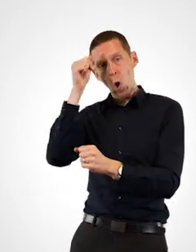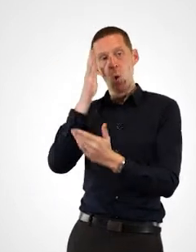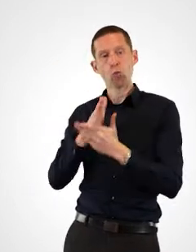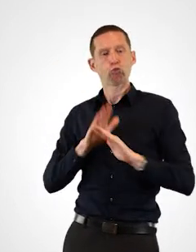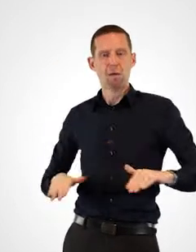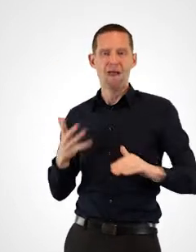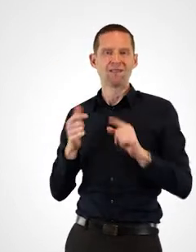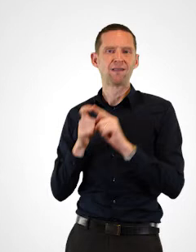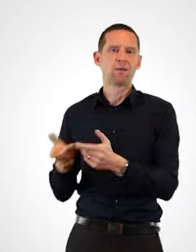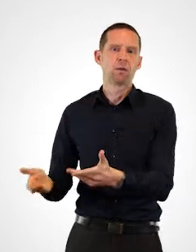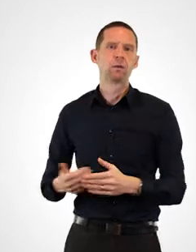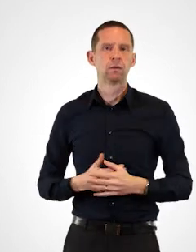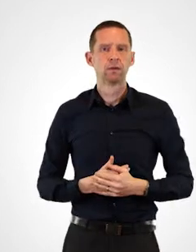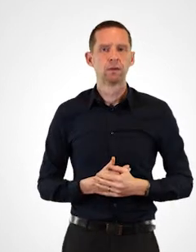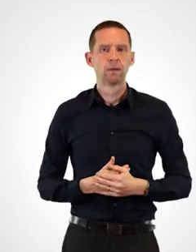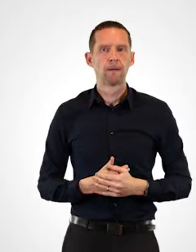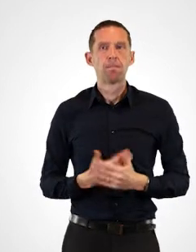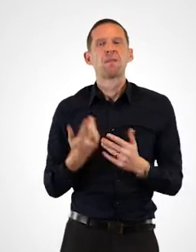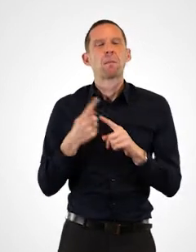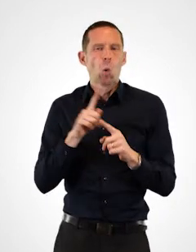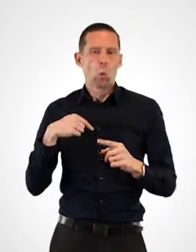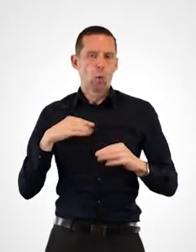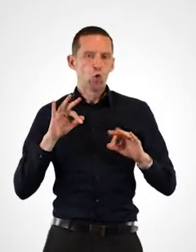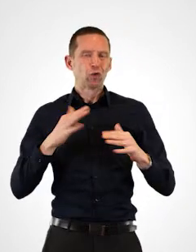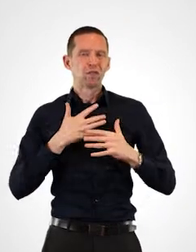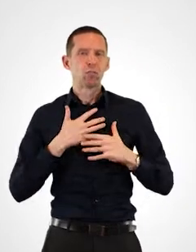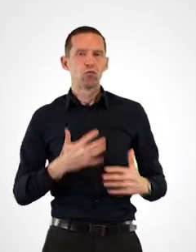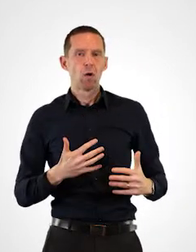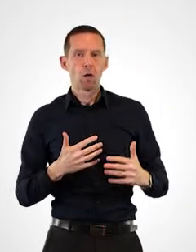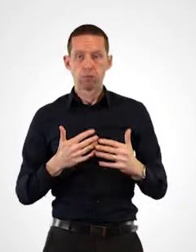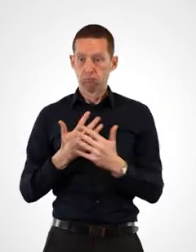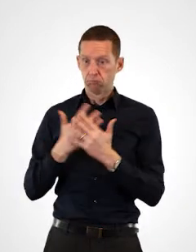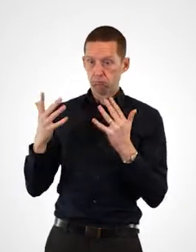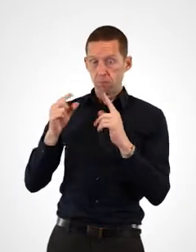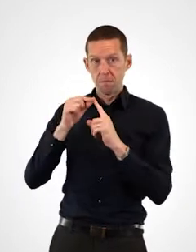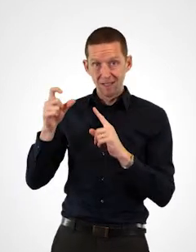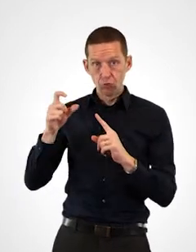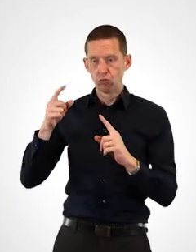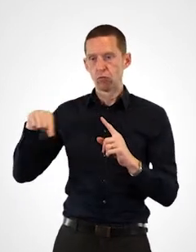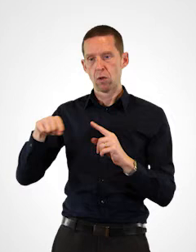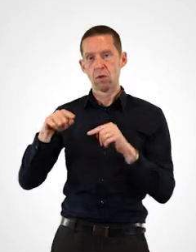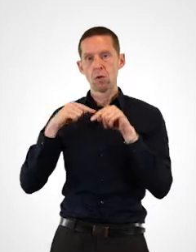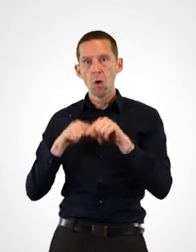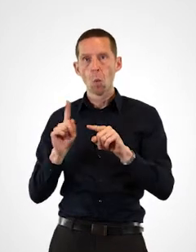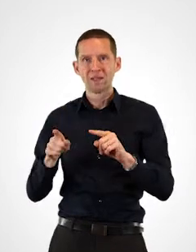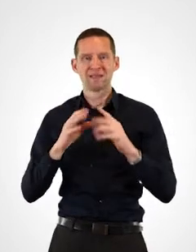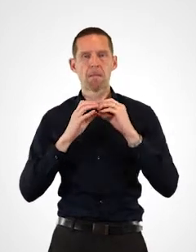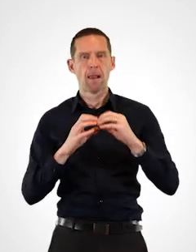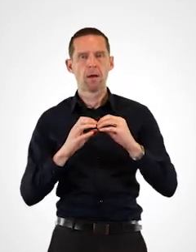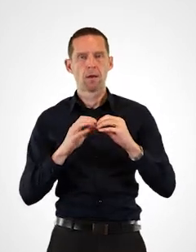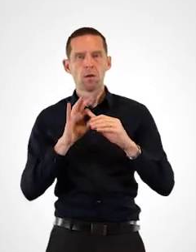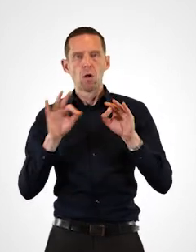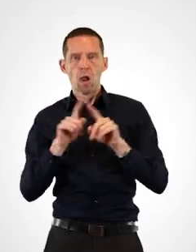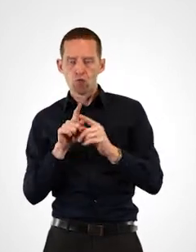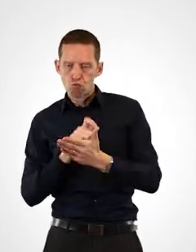major difficulties. And to no great surprise, really, the majority of studies were associated with spelling as opposed to writing